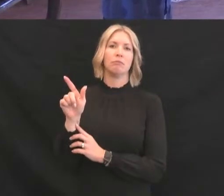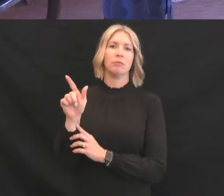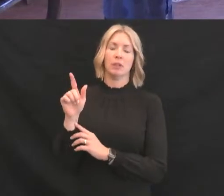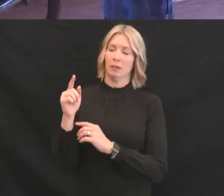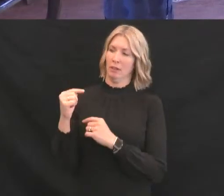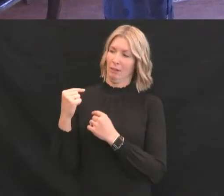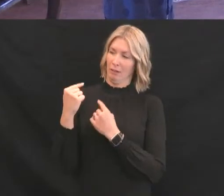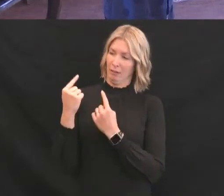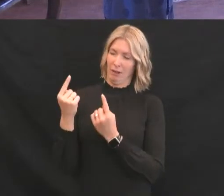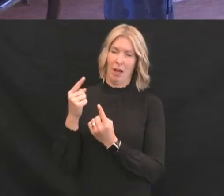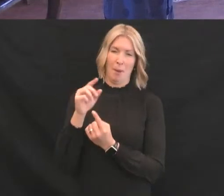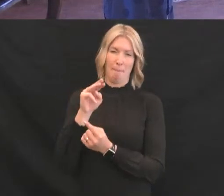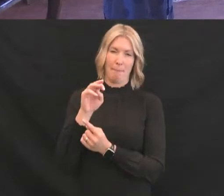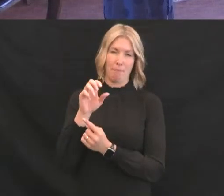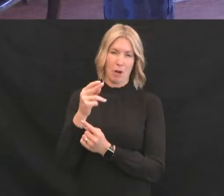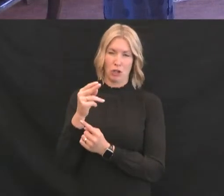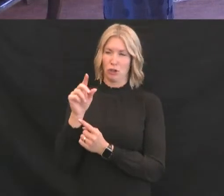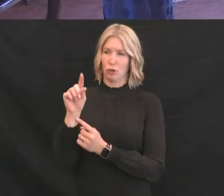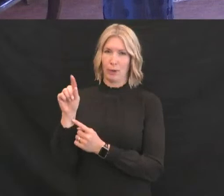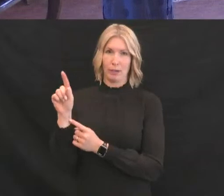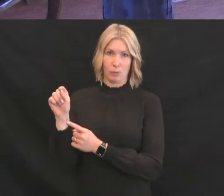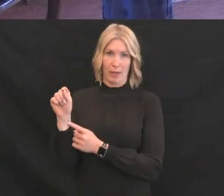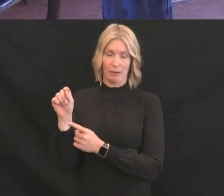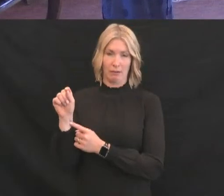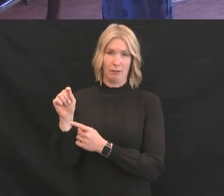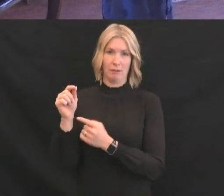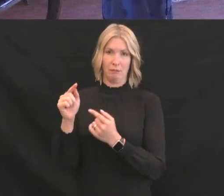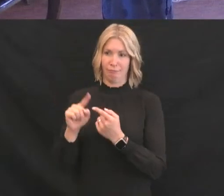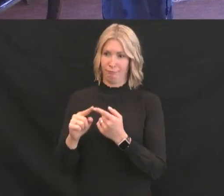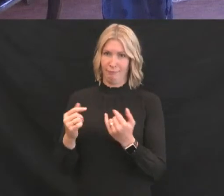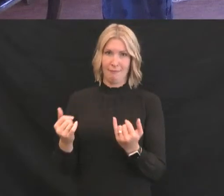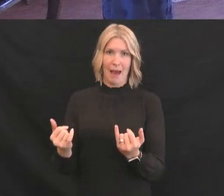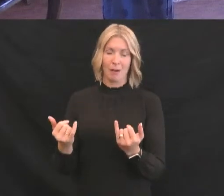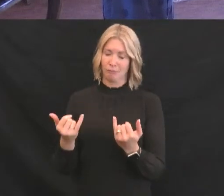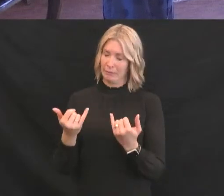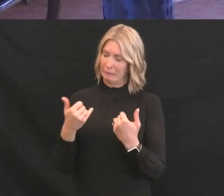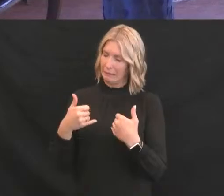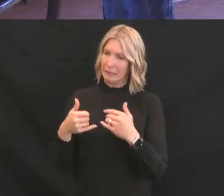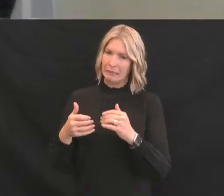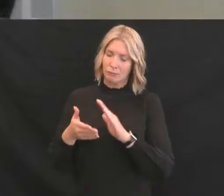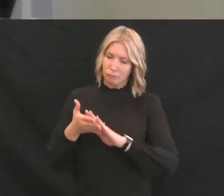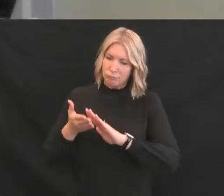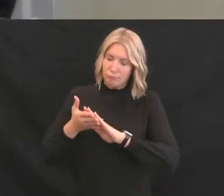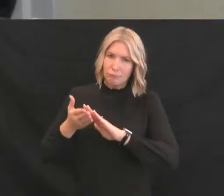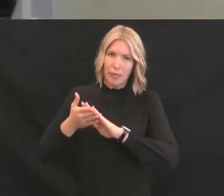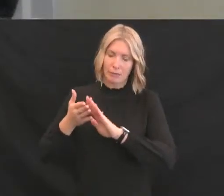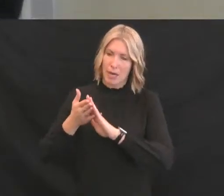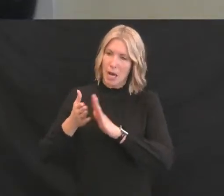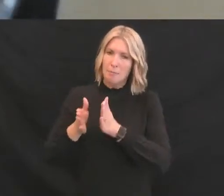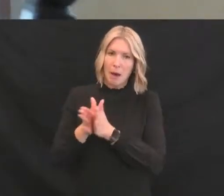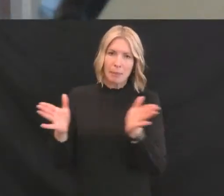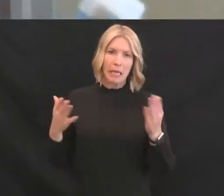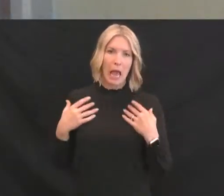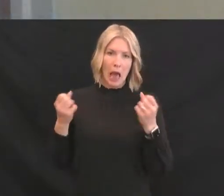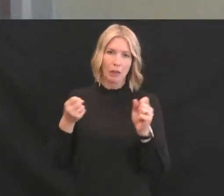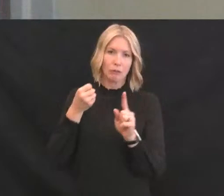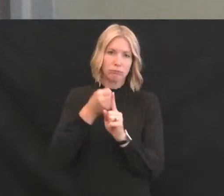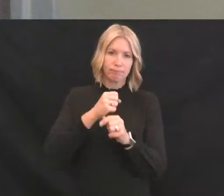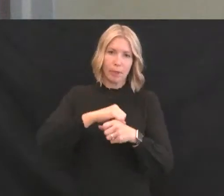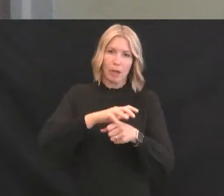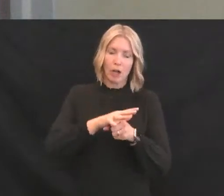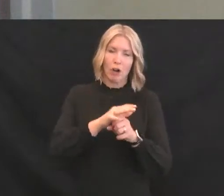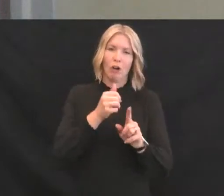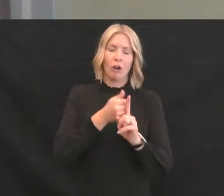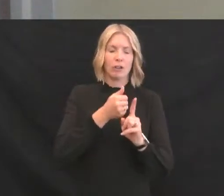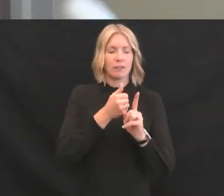in March 2020, Dr. Fitzgerald has led the public health response to the pandemic with grace, patience,